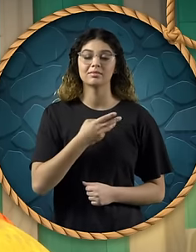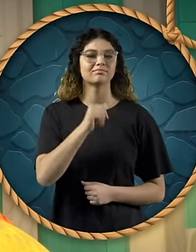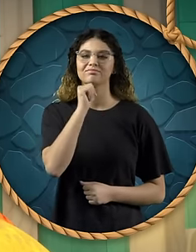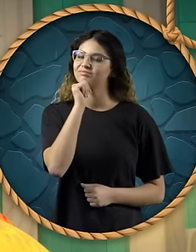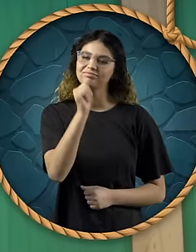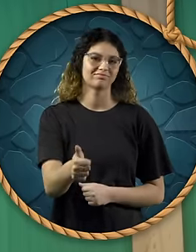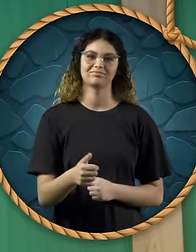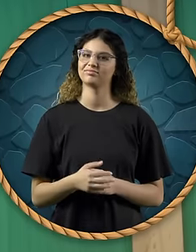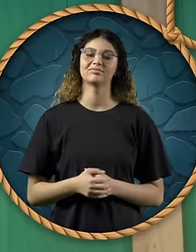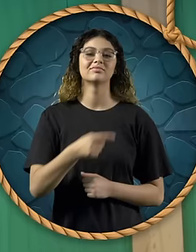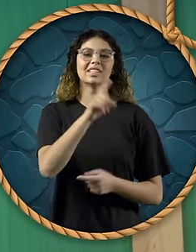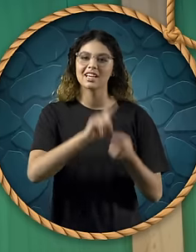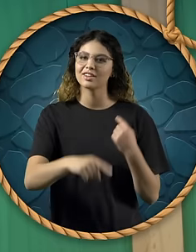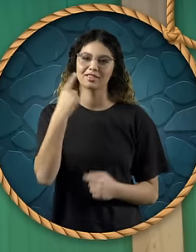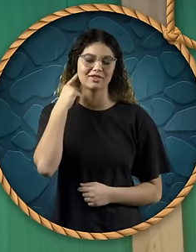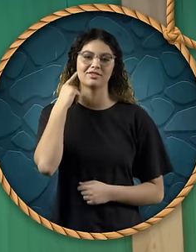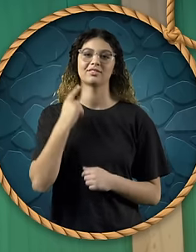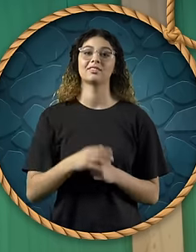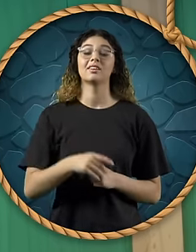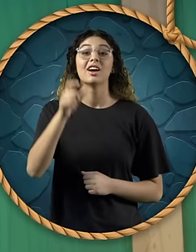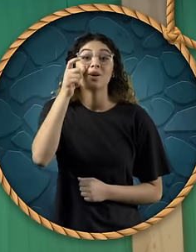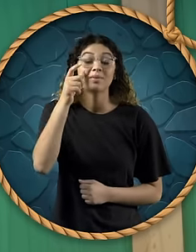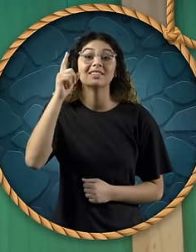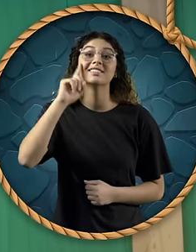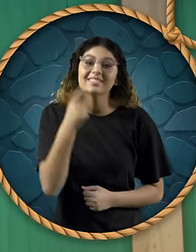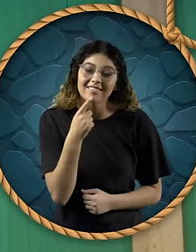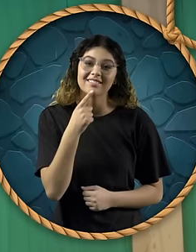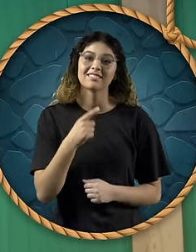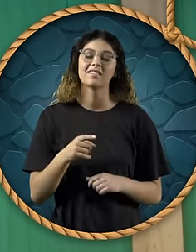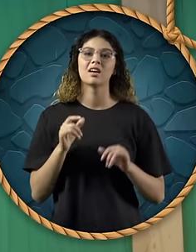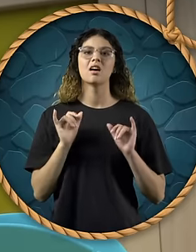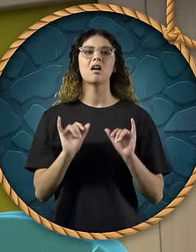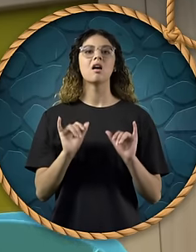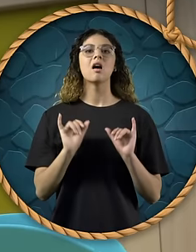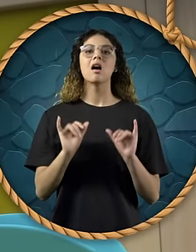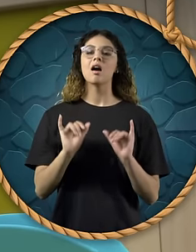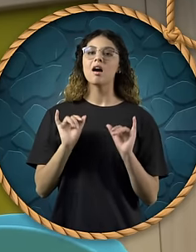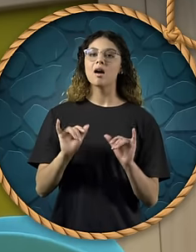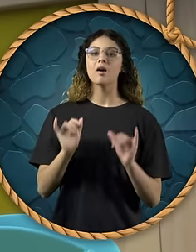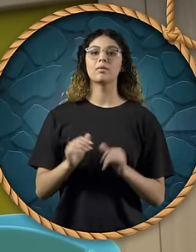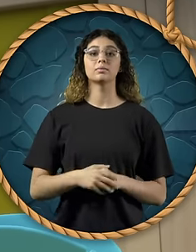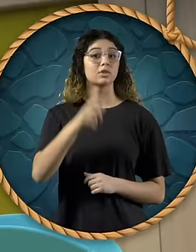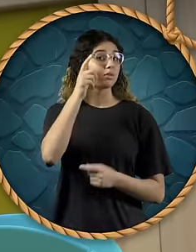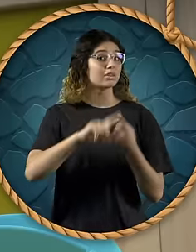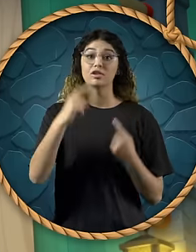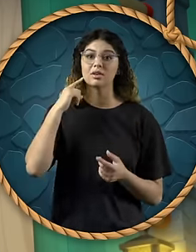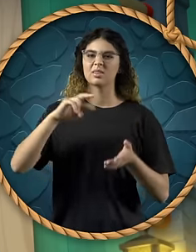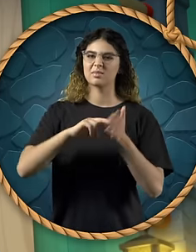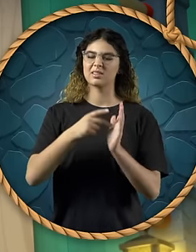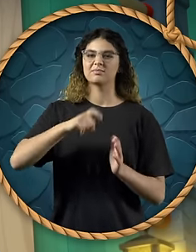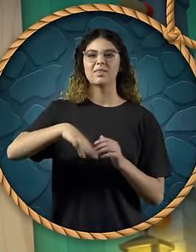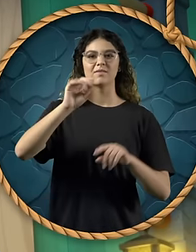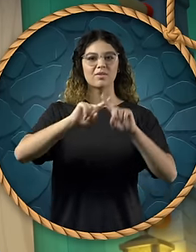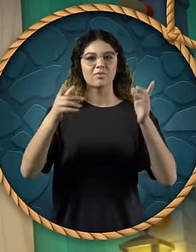ignoring us. She just can't hear us. Luna is deaf. Oh! If Luna can't hear us,